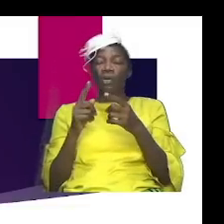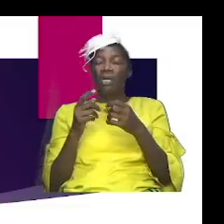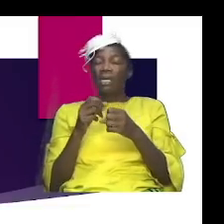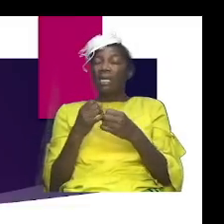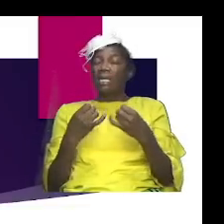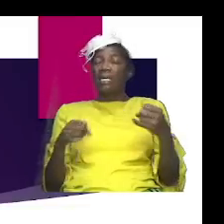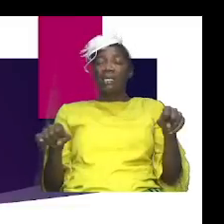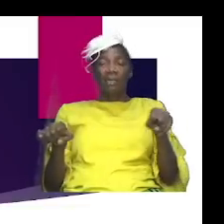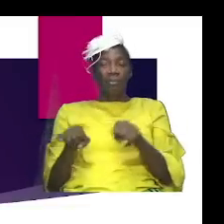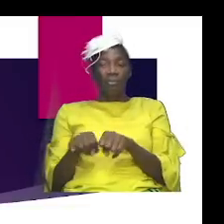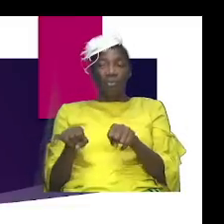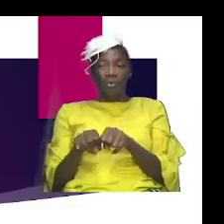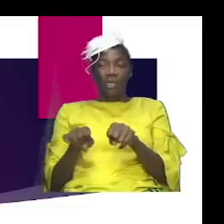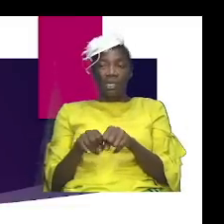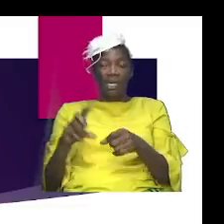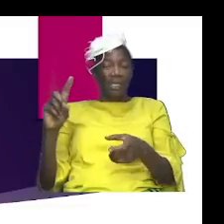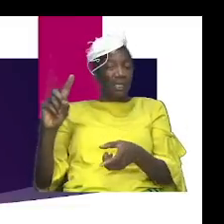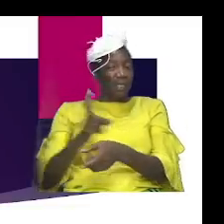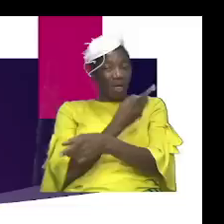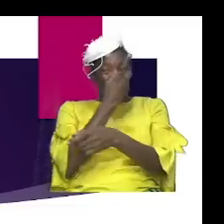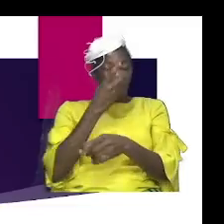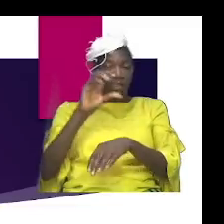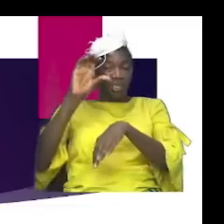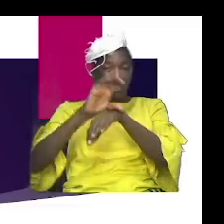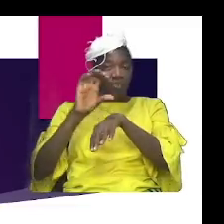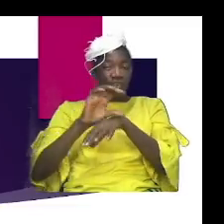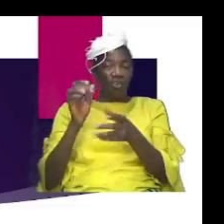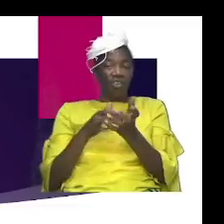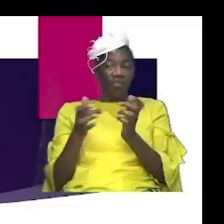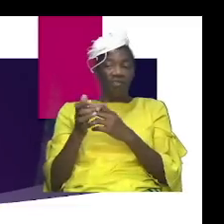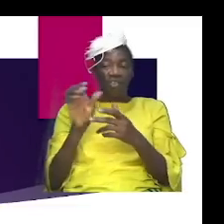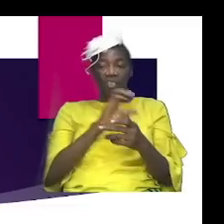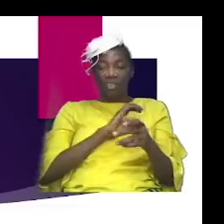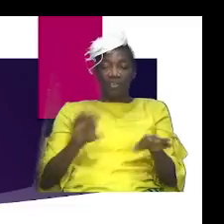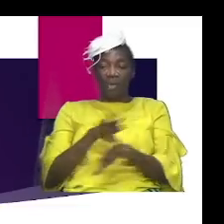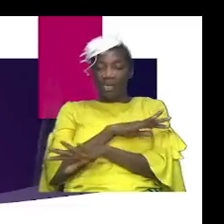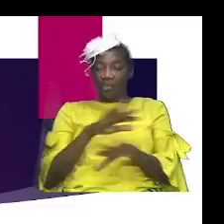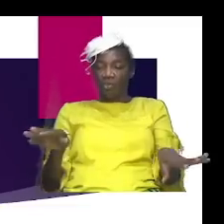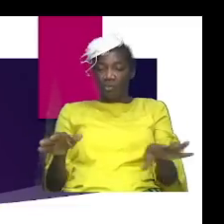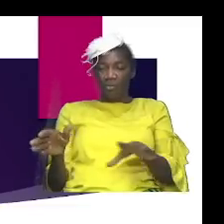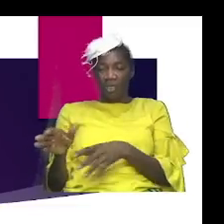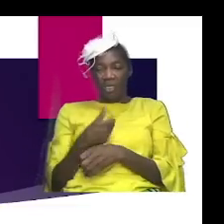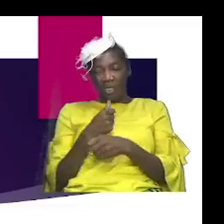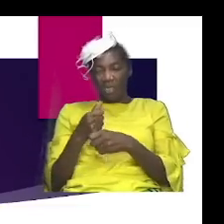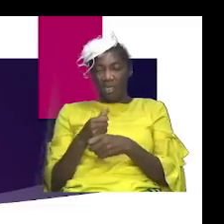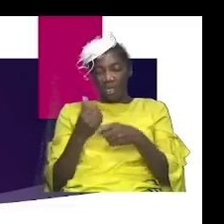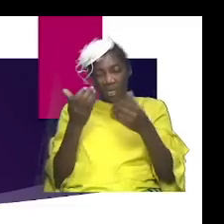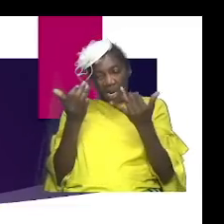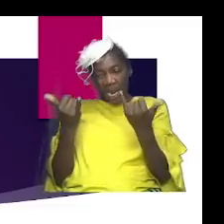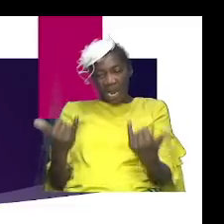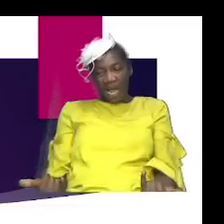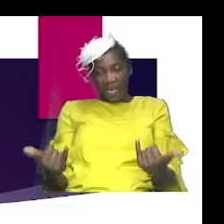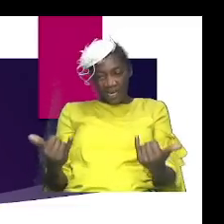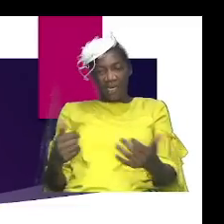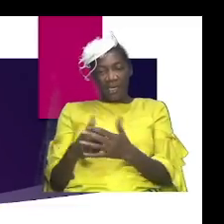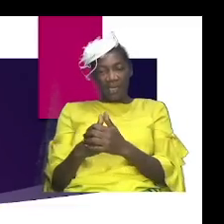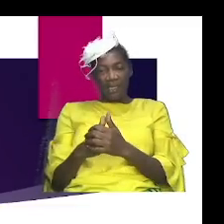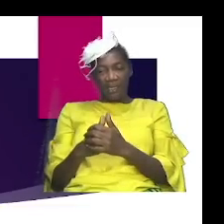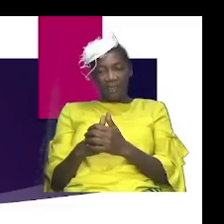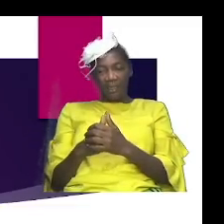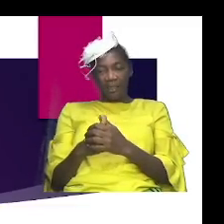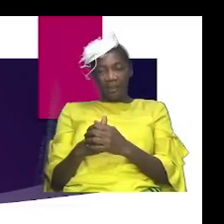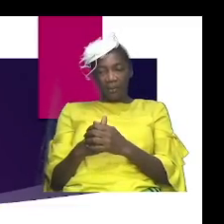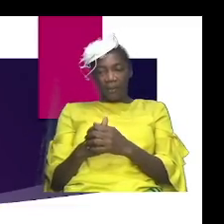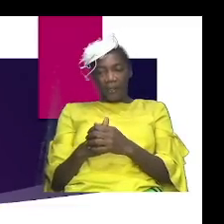important doctrine in the church of Jesus Christ. Do not take it for granted. So Paul used